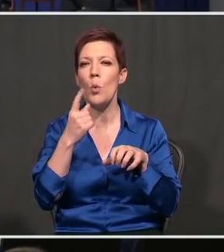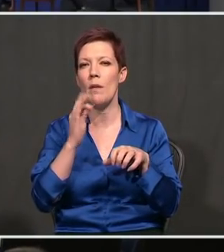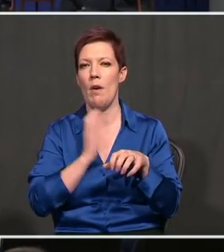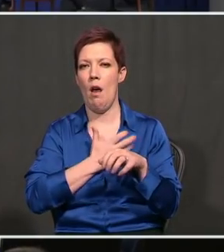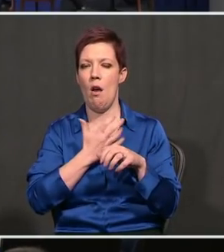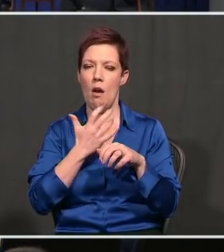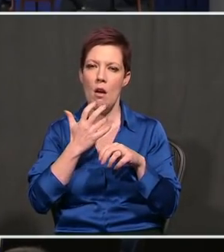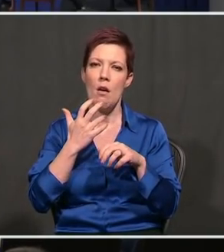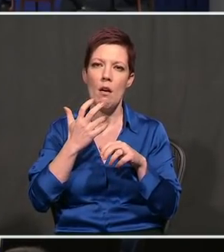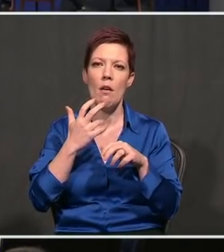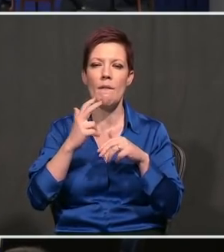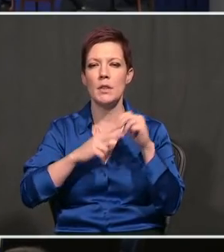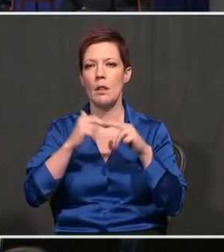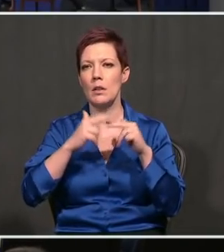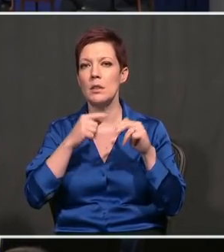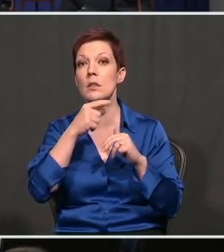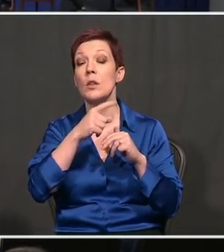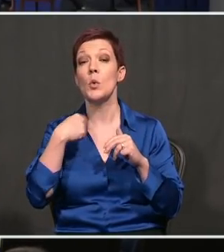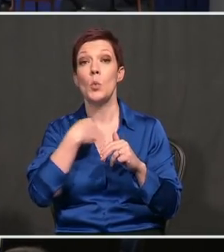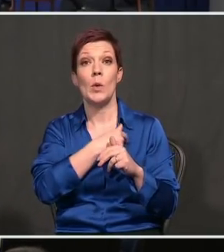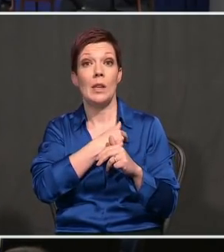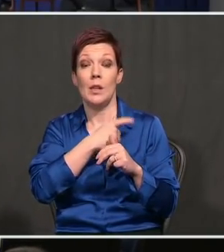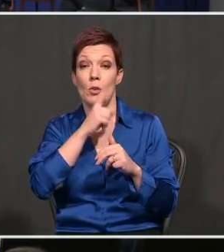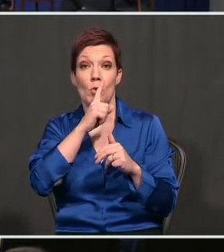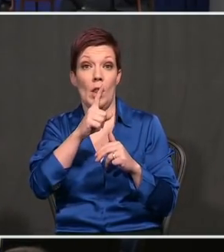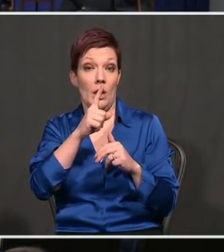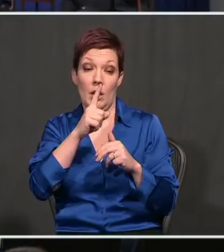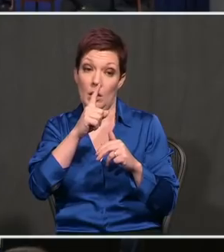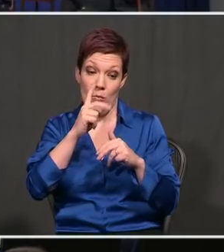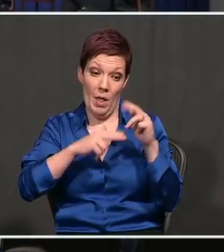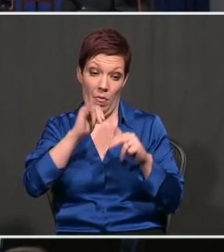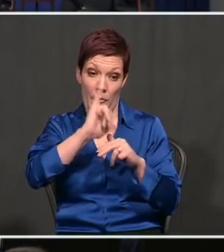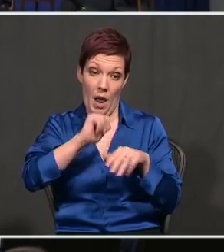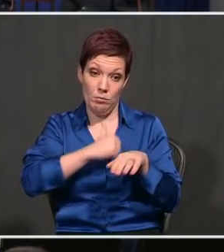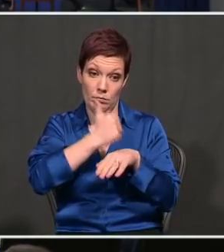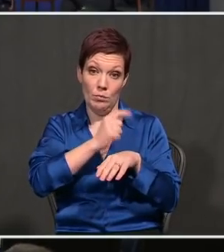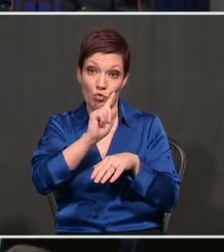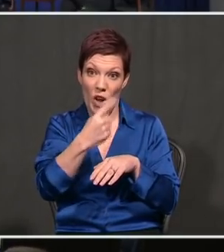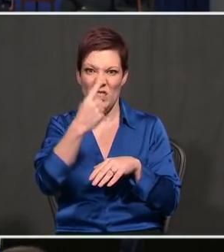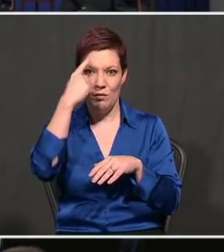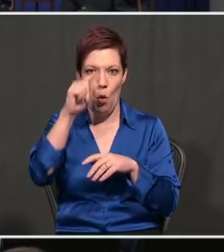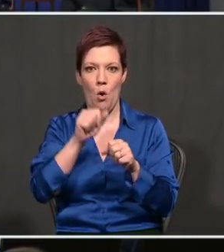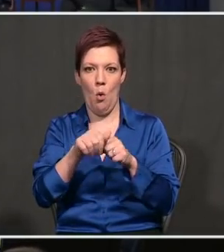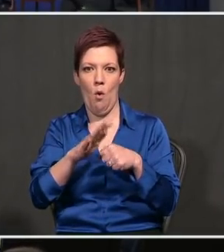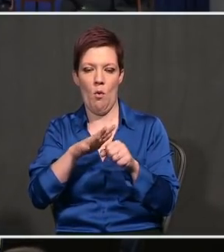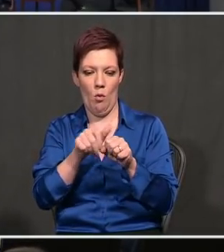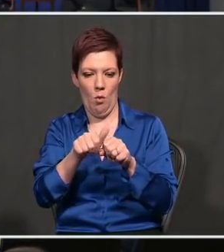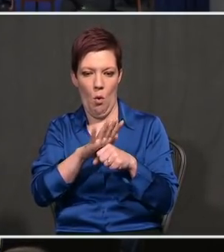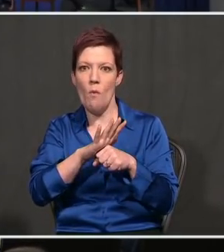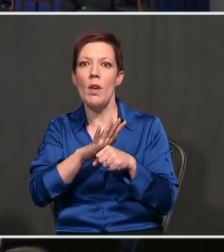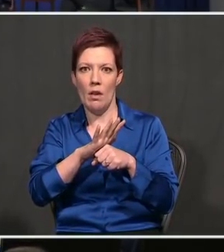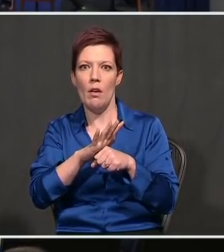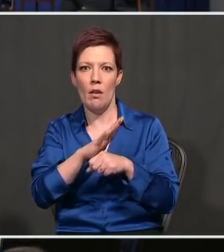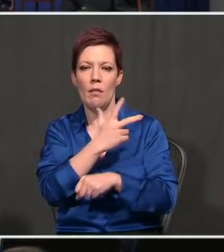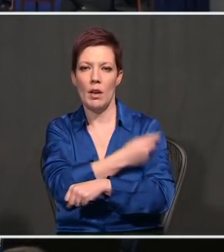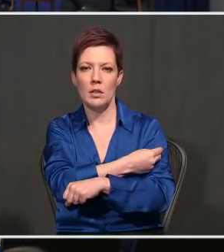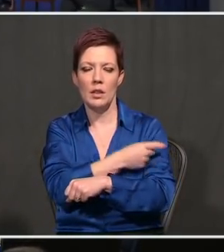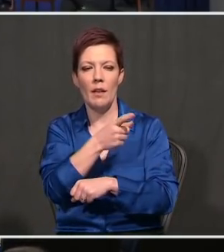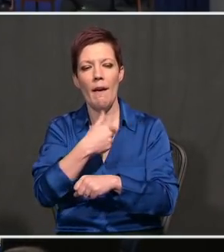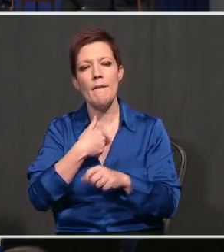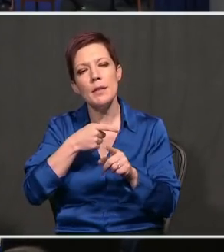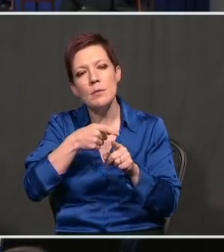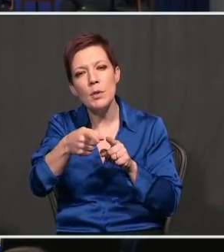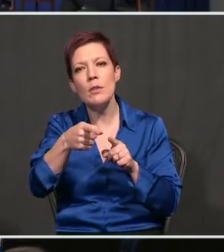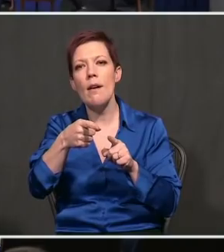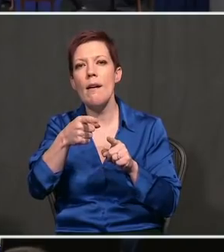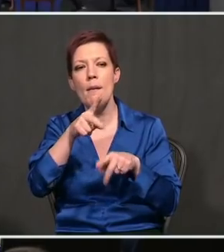we have built to support nothing but COVID vaccines. That these freezers have specialized monitoring and